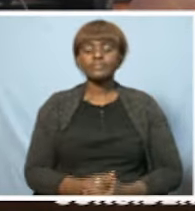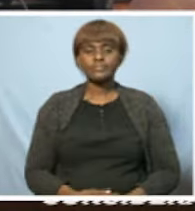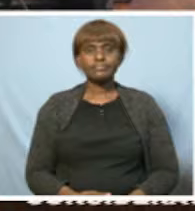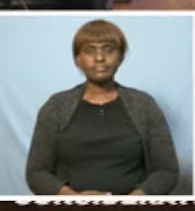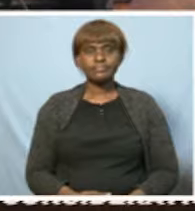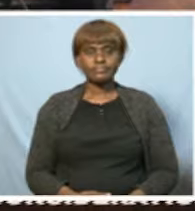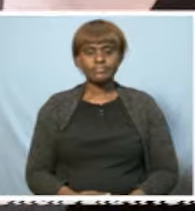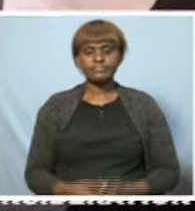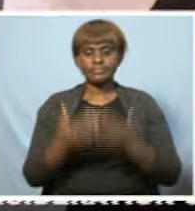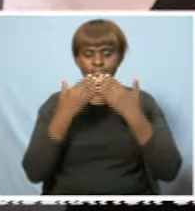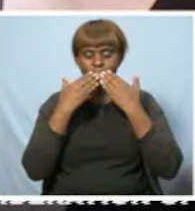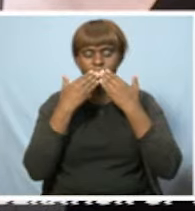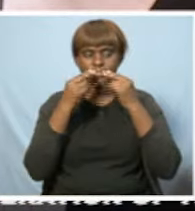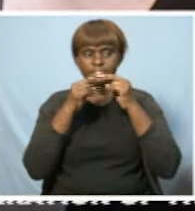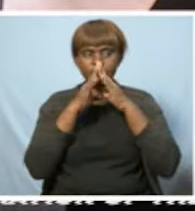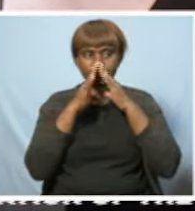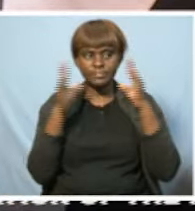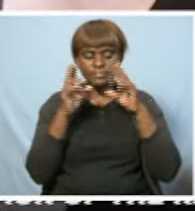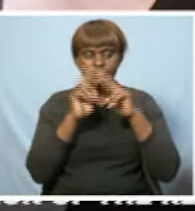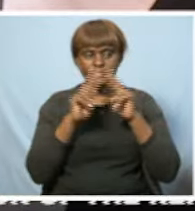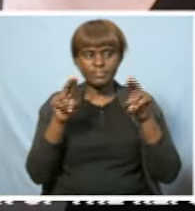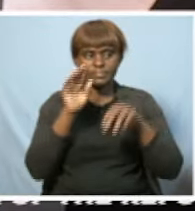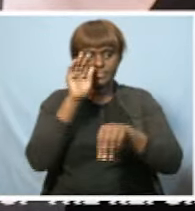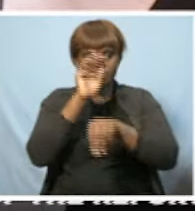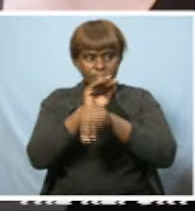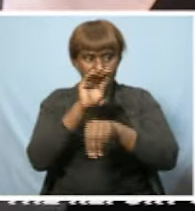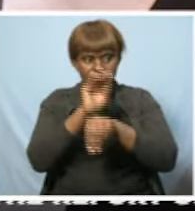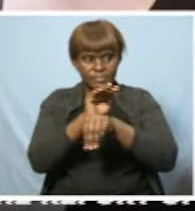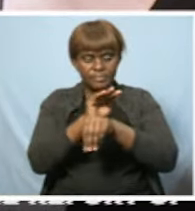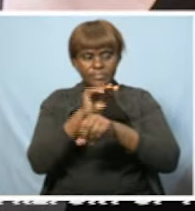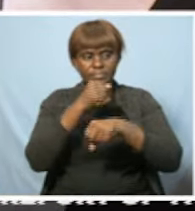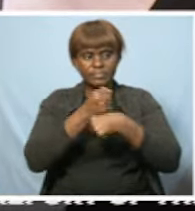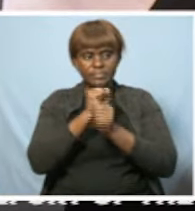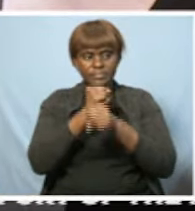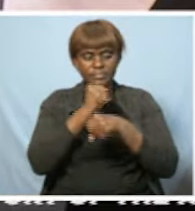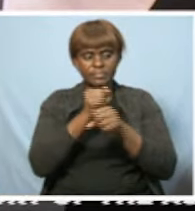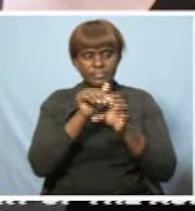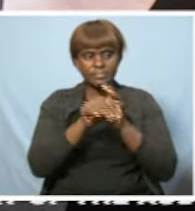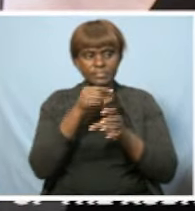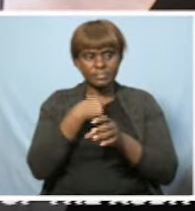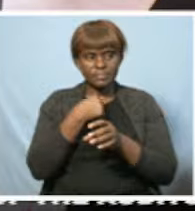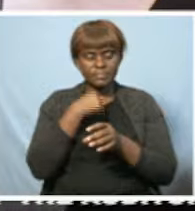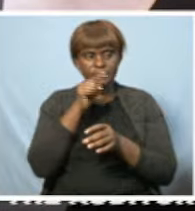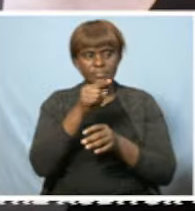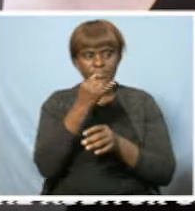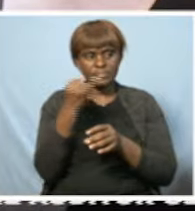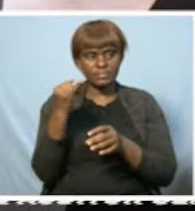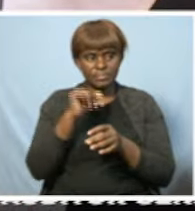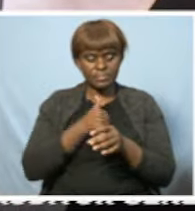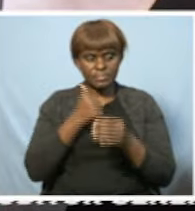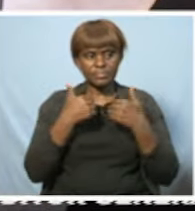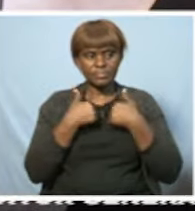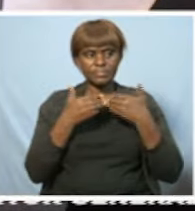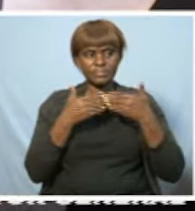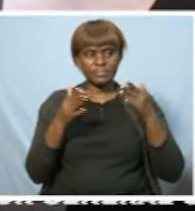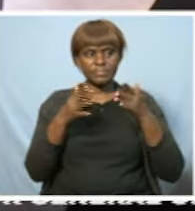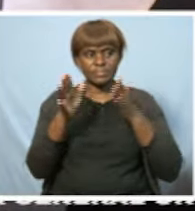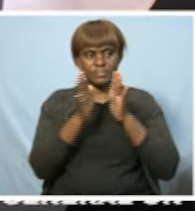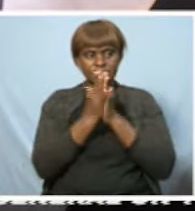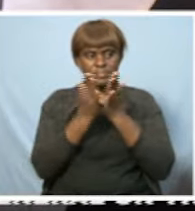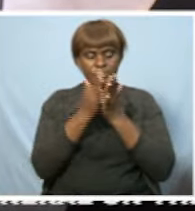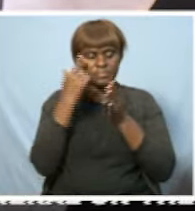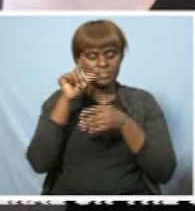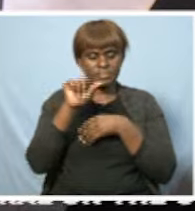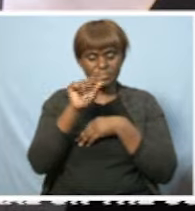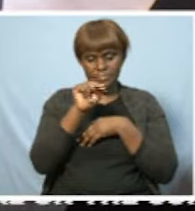Thank you so much, Chair. The comment on this issue is we had opened up the ledgers for 2022